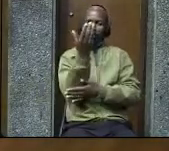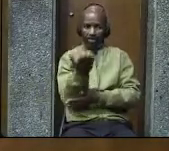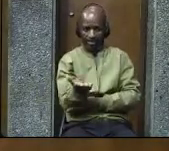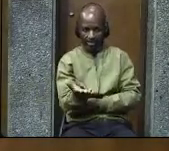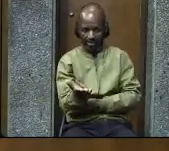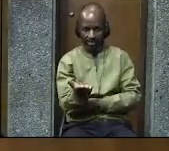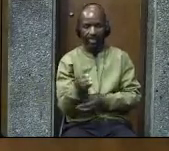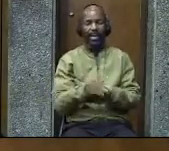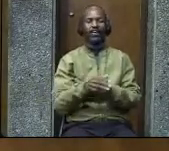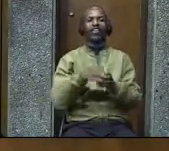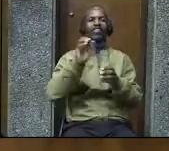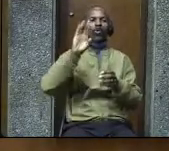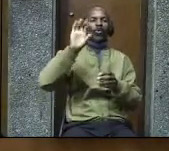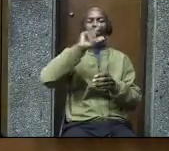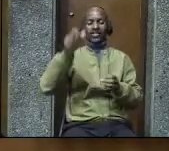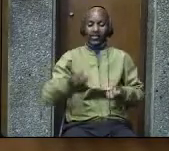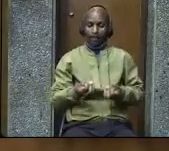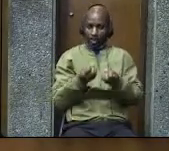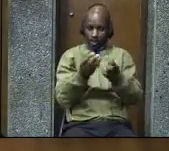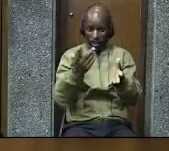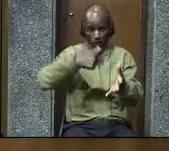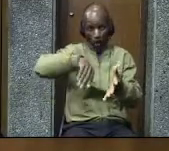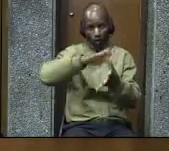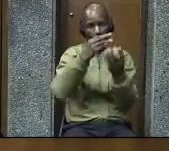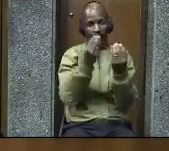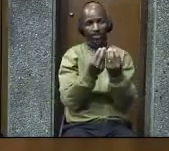and oral submissions, all that.